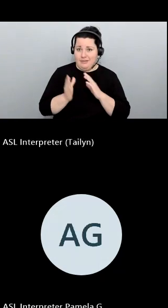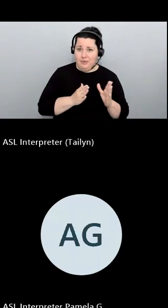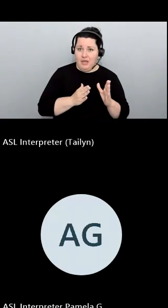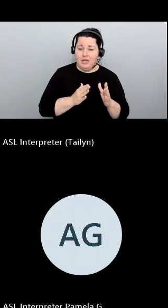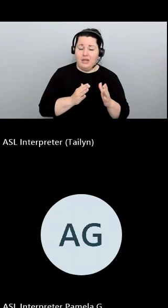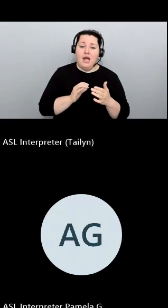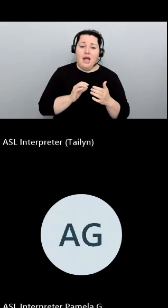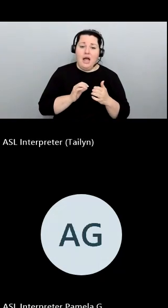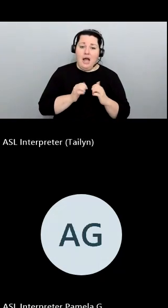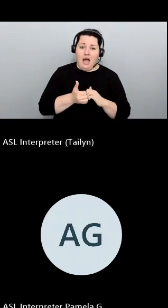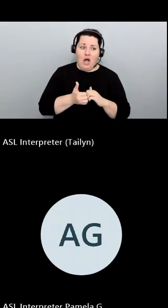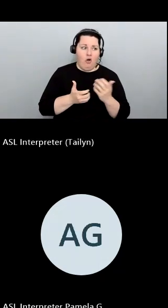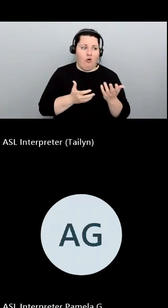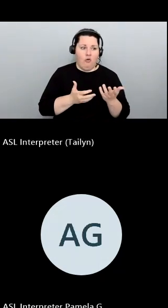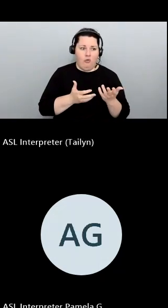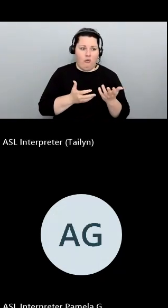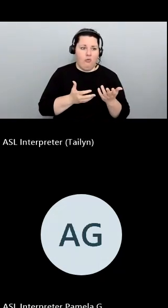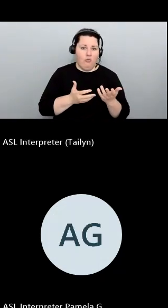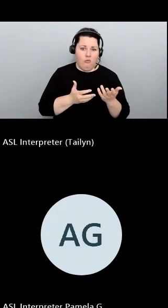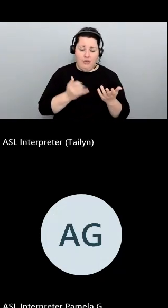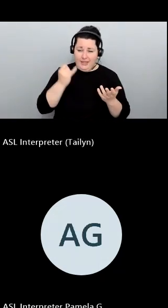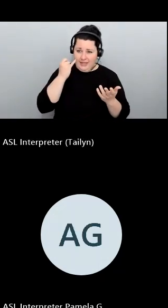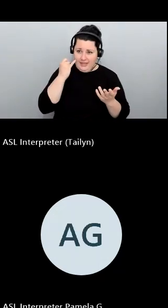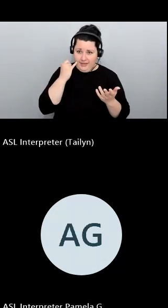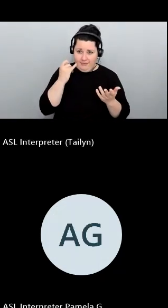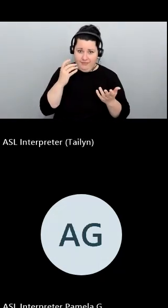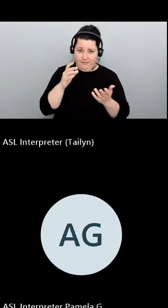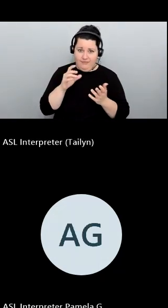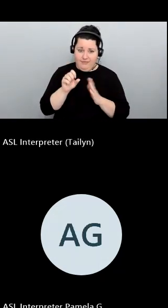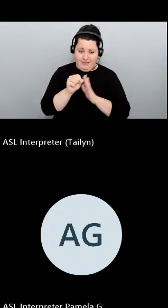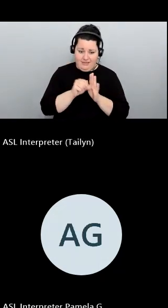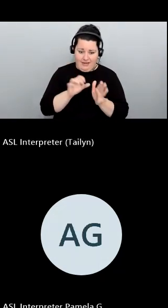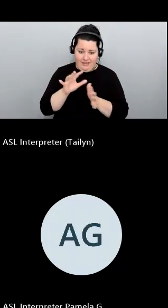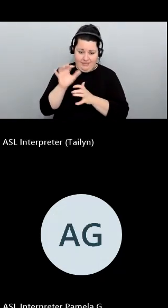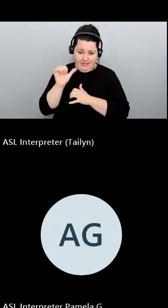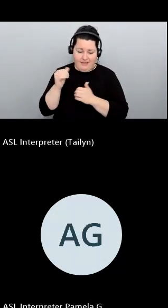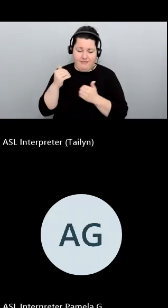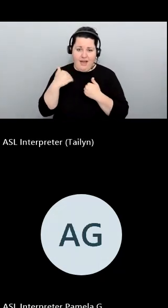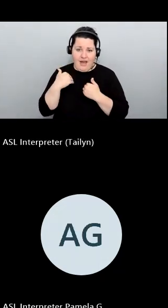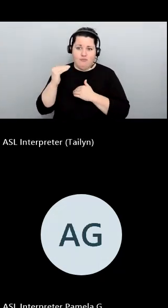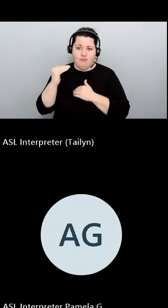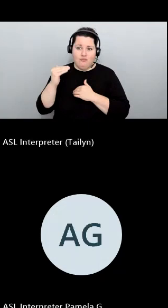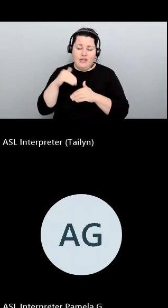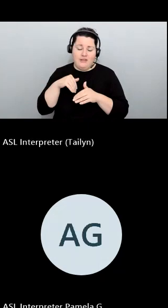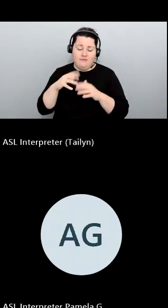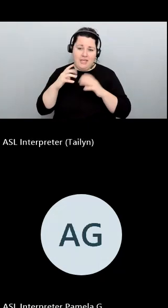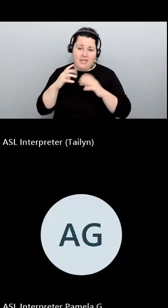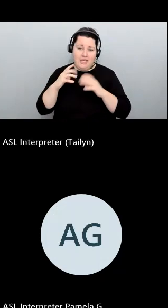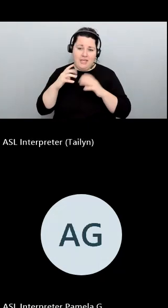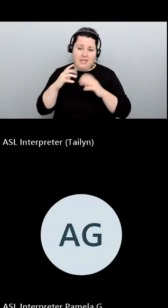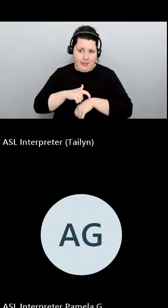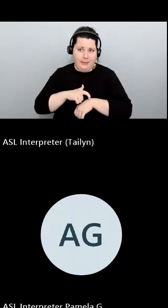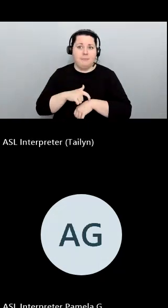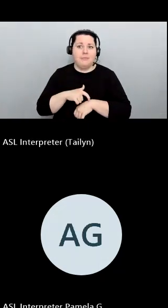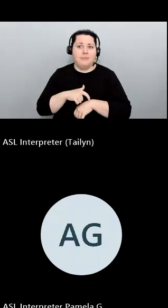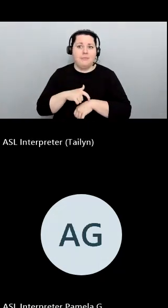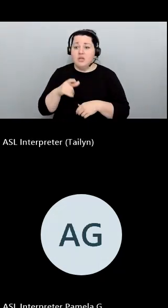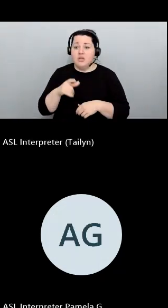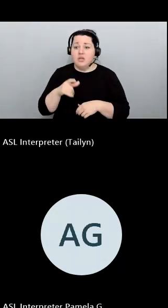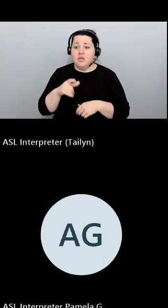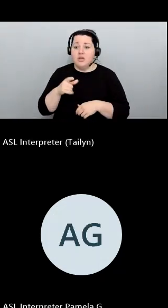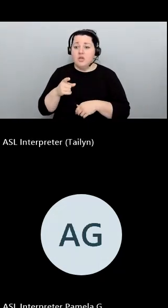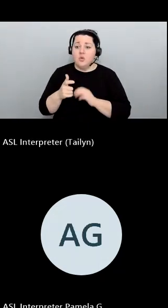vacation, that if you leave the state and you have excess vacation time, it goes into that. You